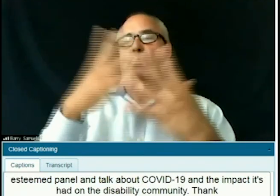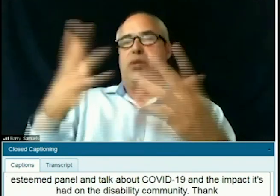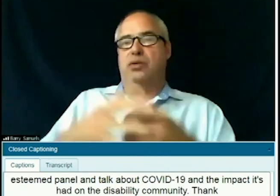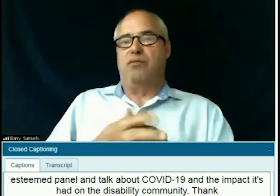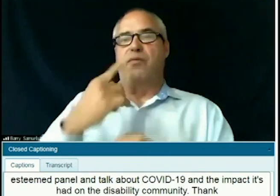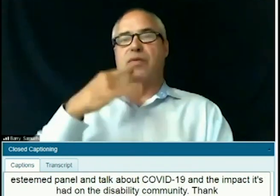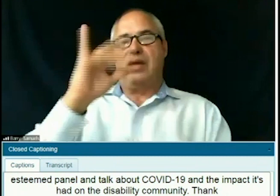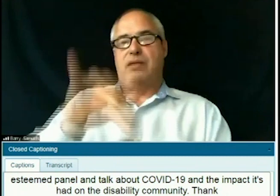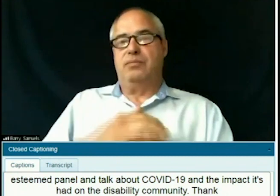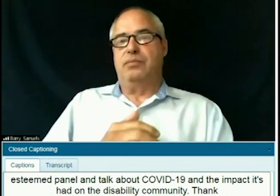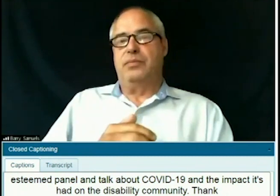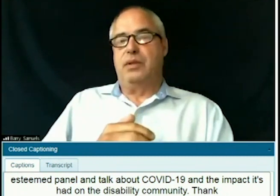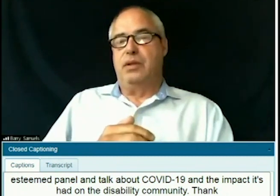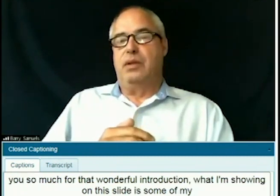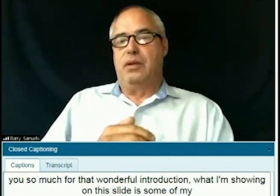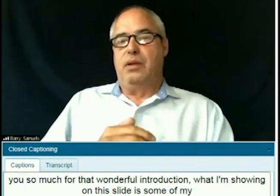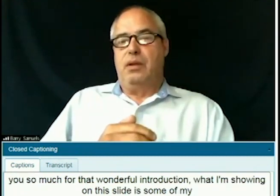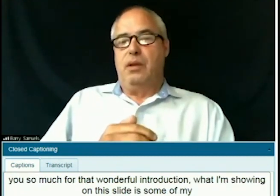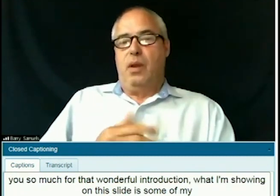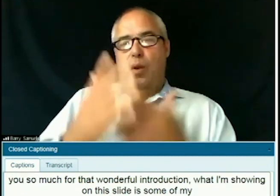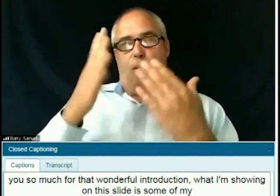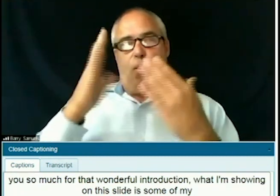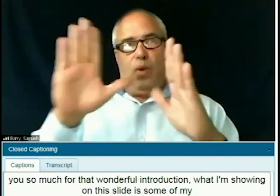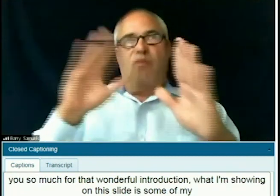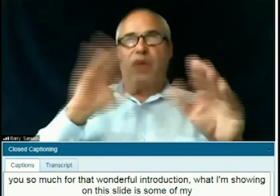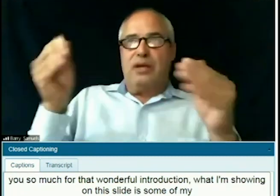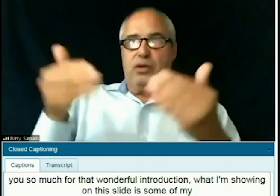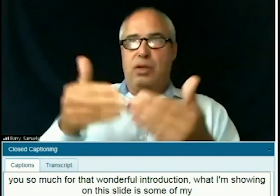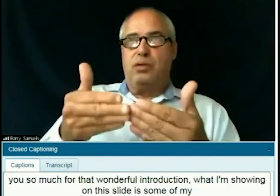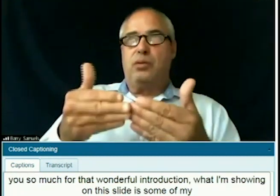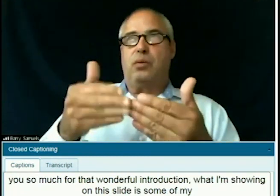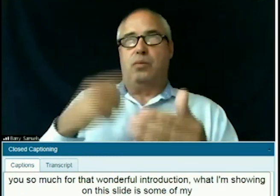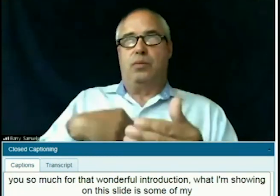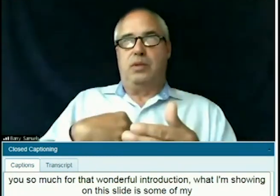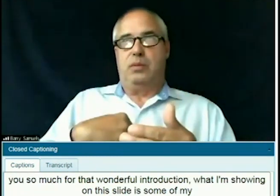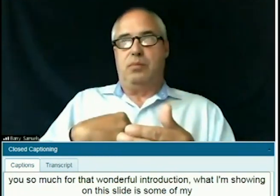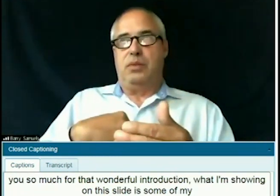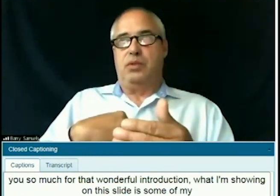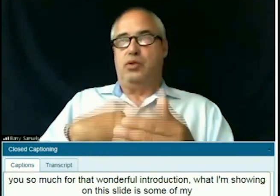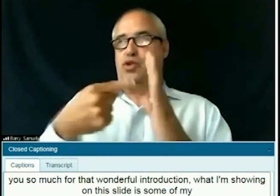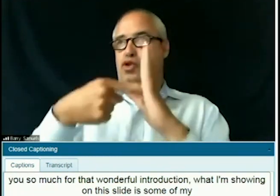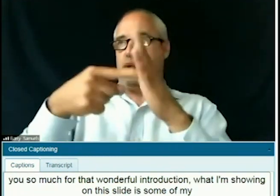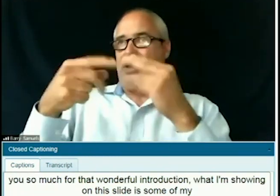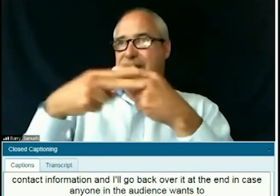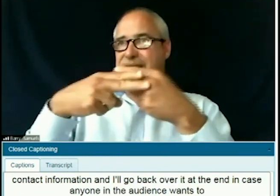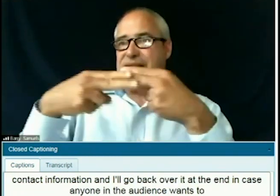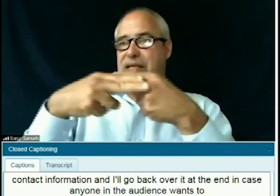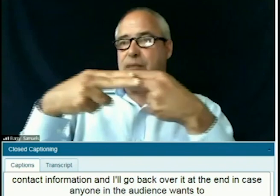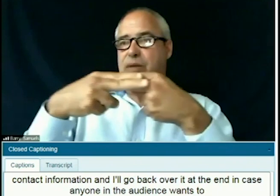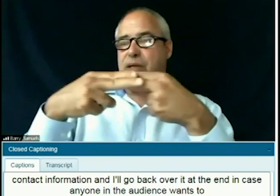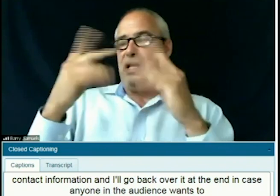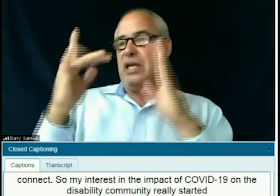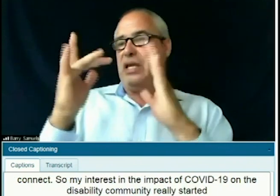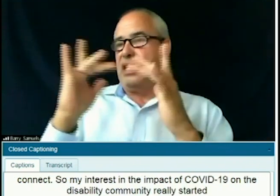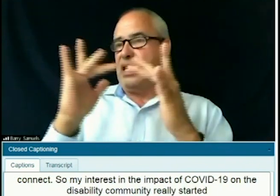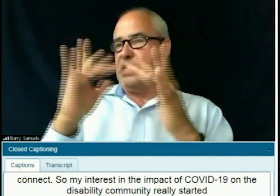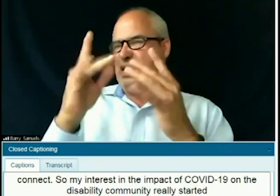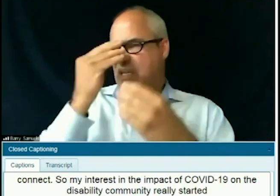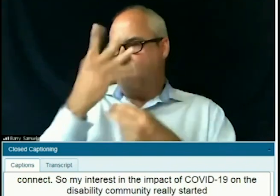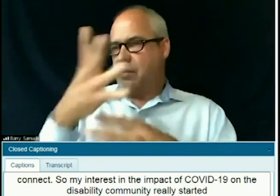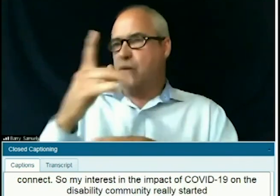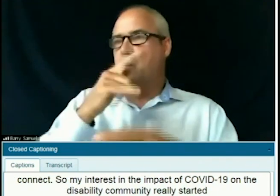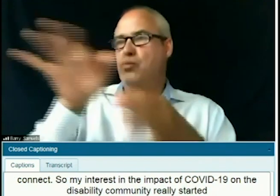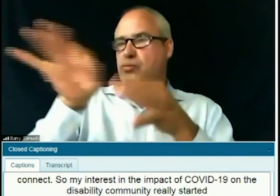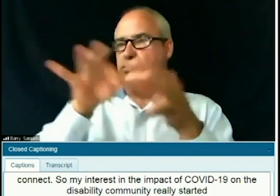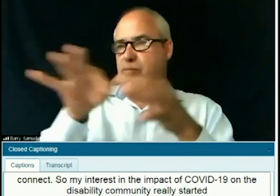that wonderful introduction. What I'm showing on this slide is some of my contact information, and I'll go back over it at the end in